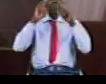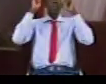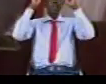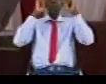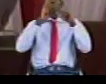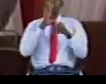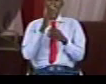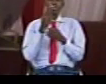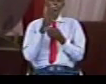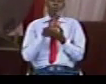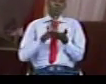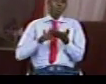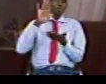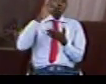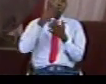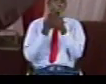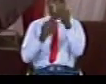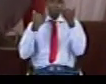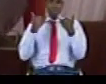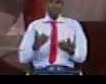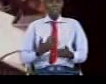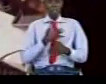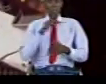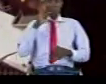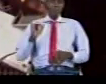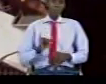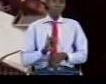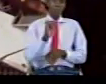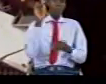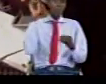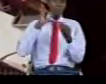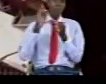both now and forevermore.